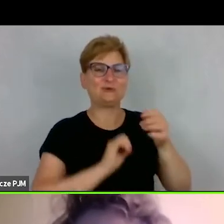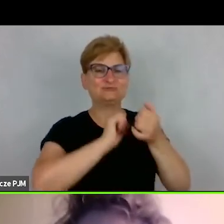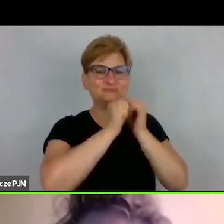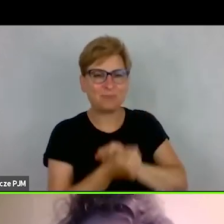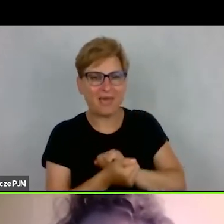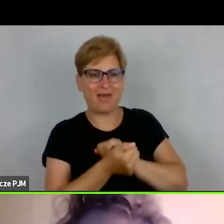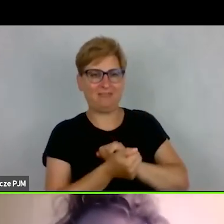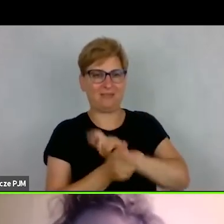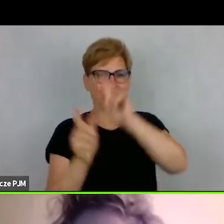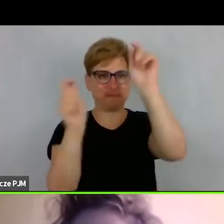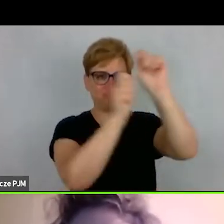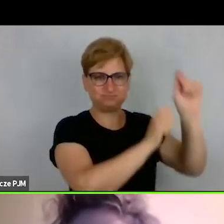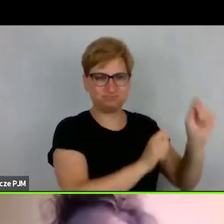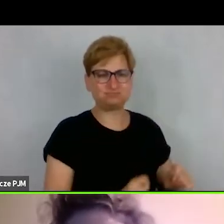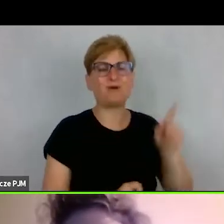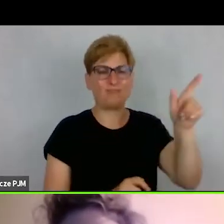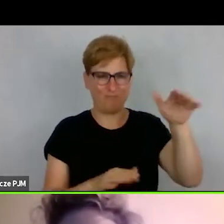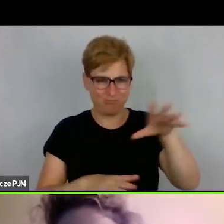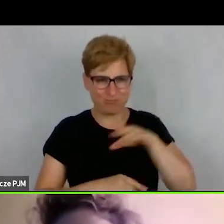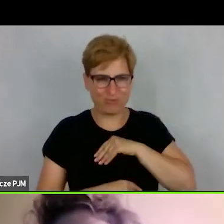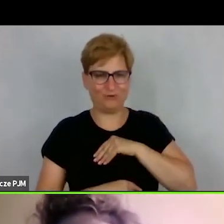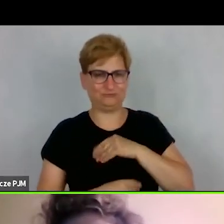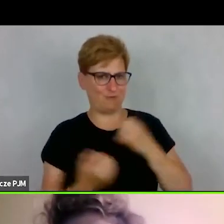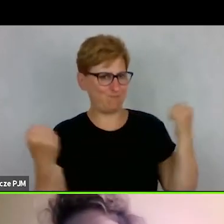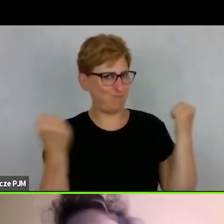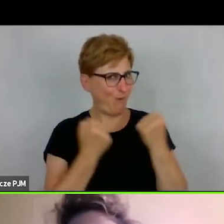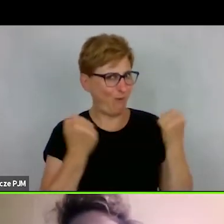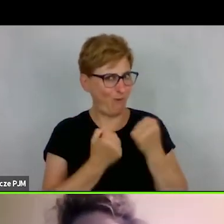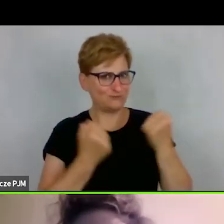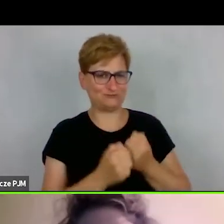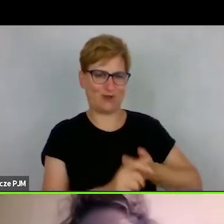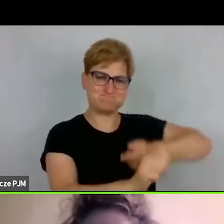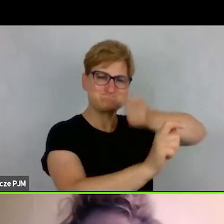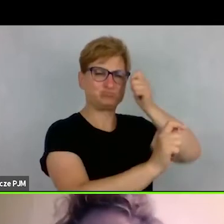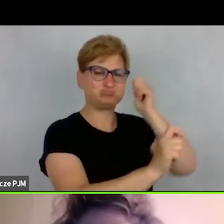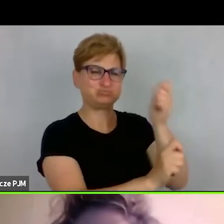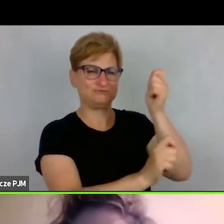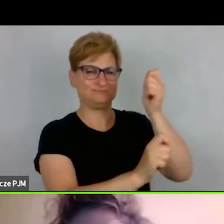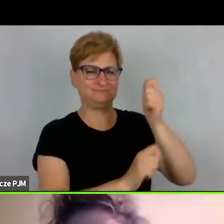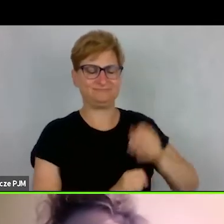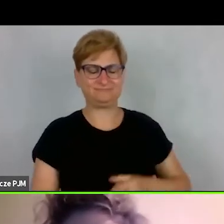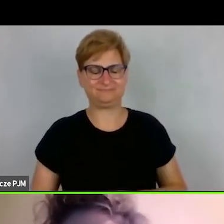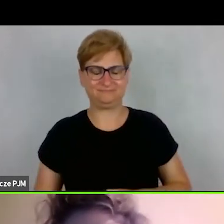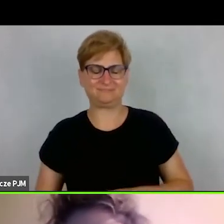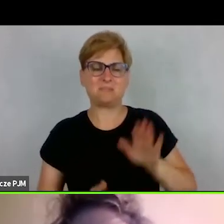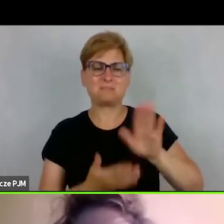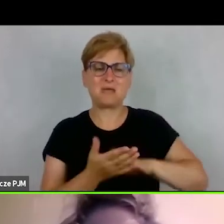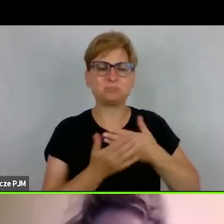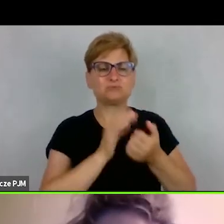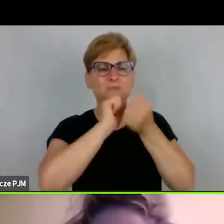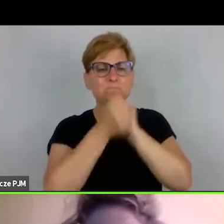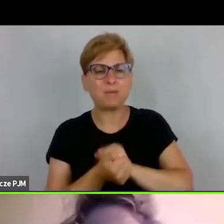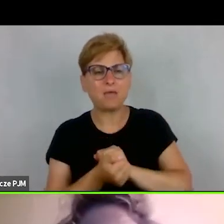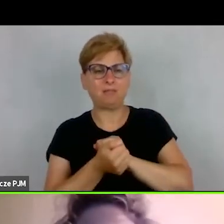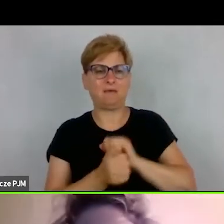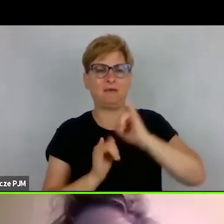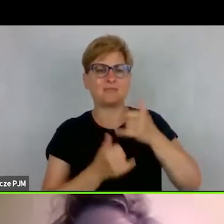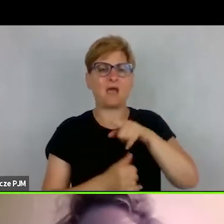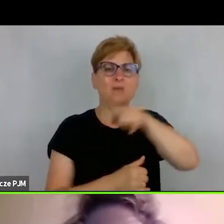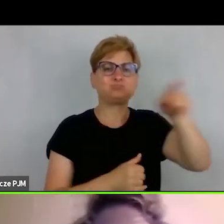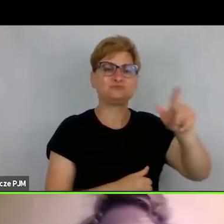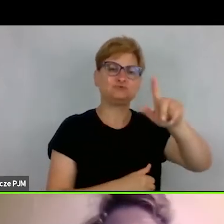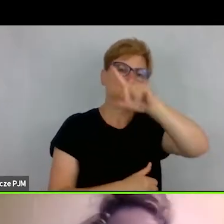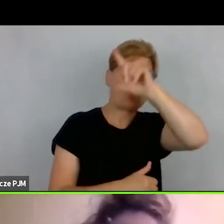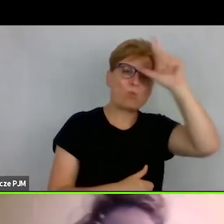because from you know what we hear right now from the political leaders and,